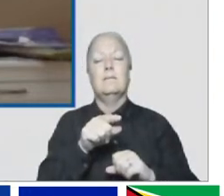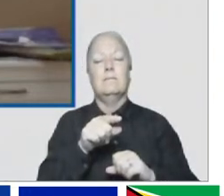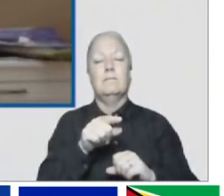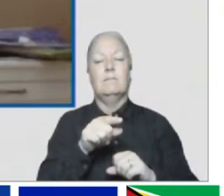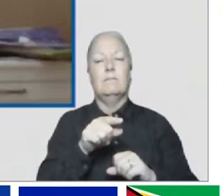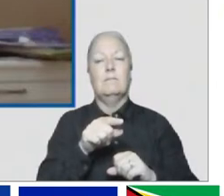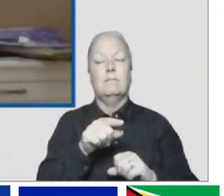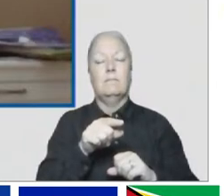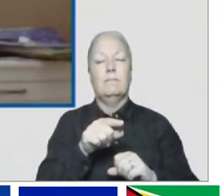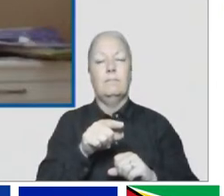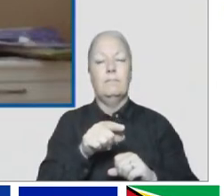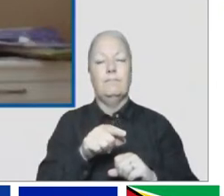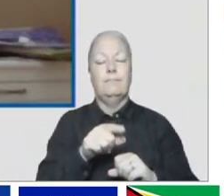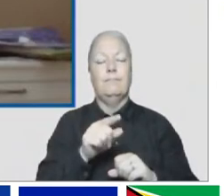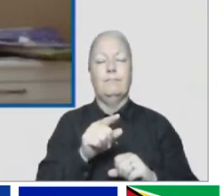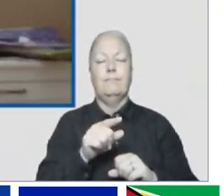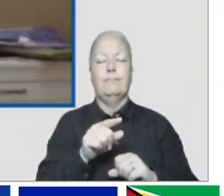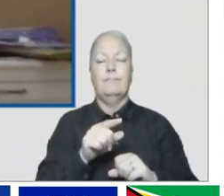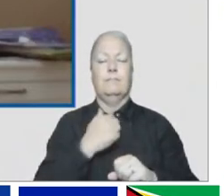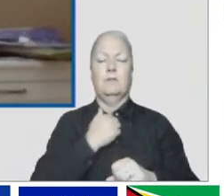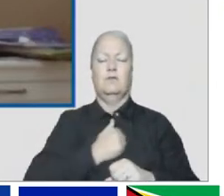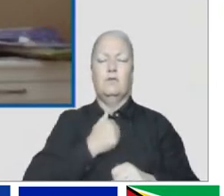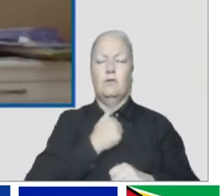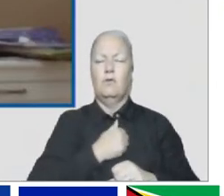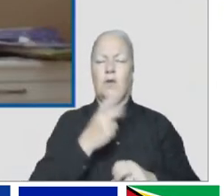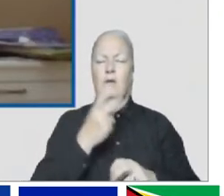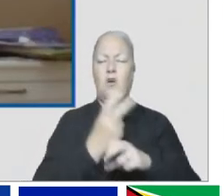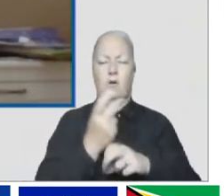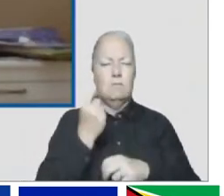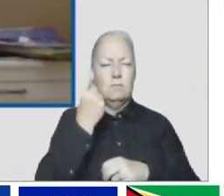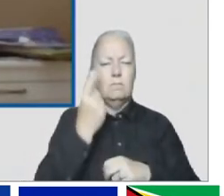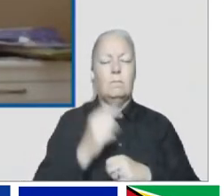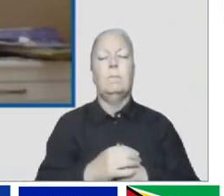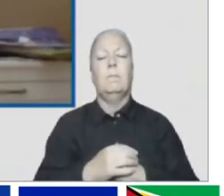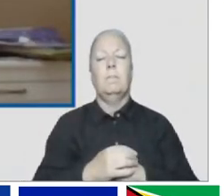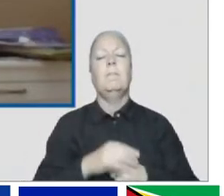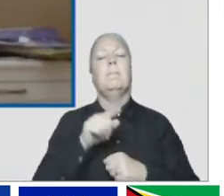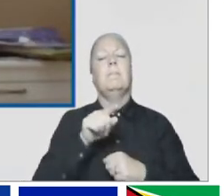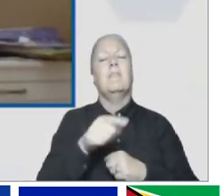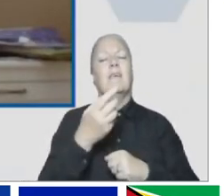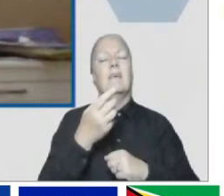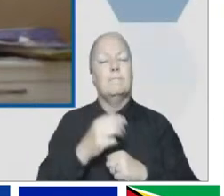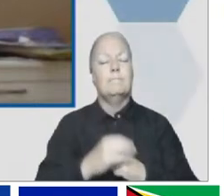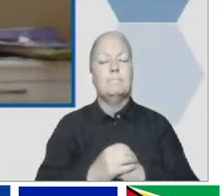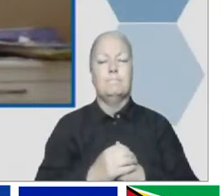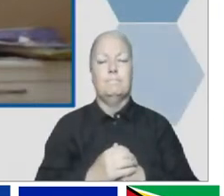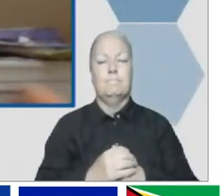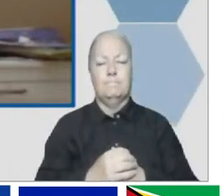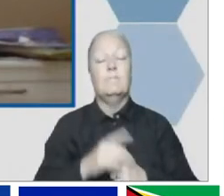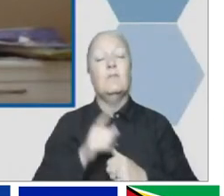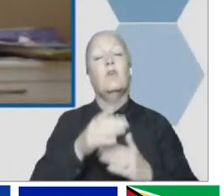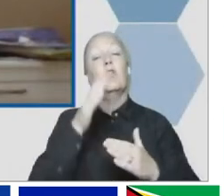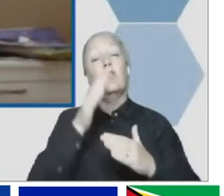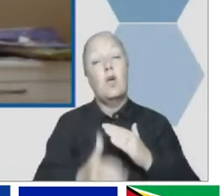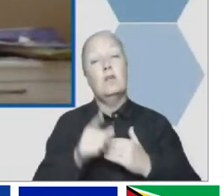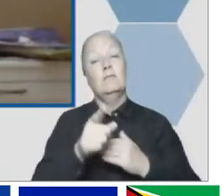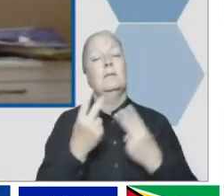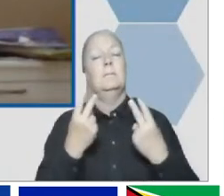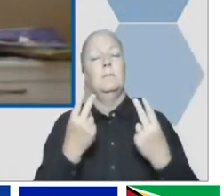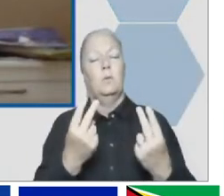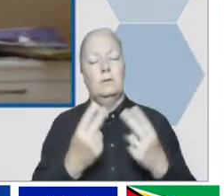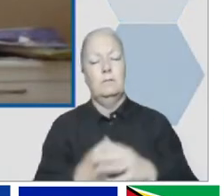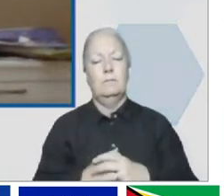processes. So there are other hazards which also made compounded the problems. And the last, but not the least, that as Dr. Henry was saying,